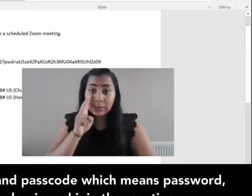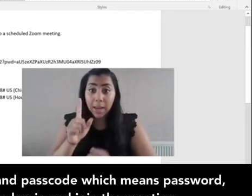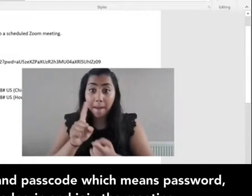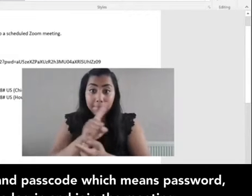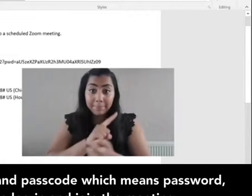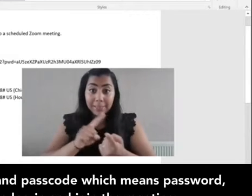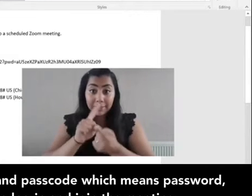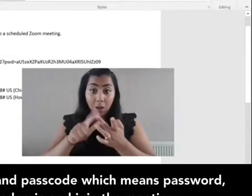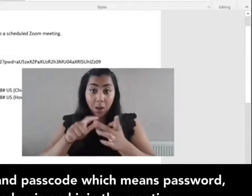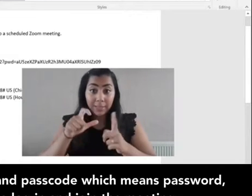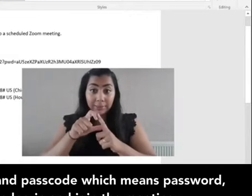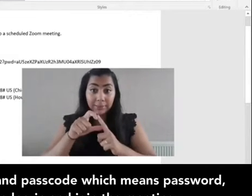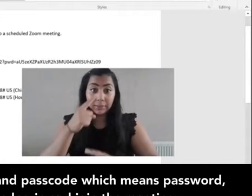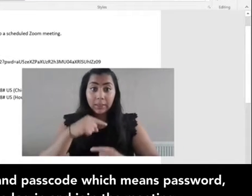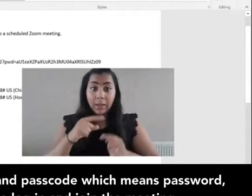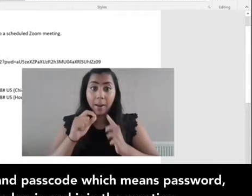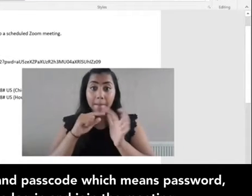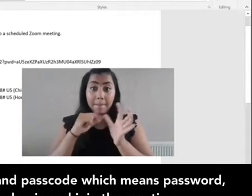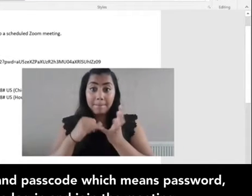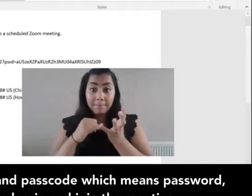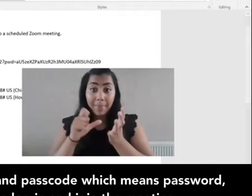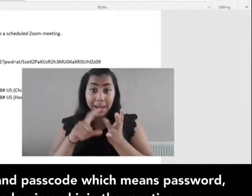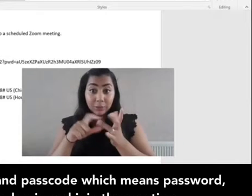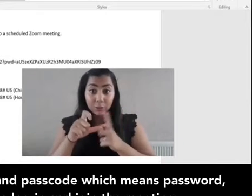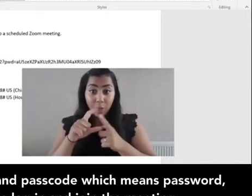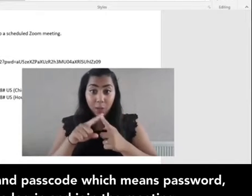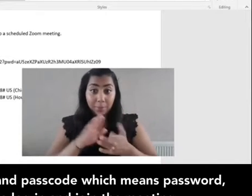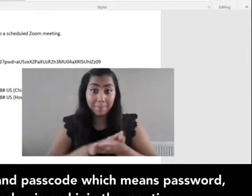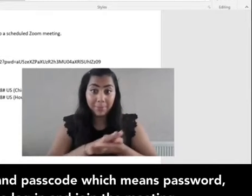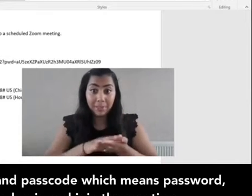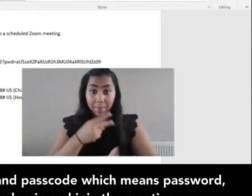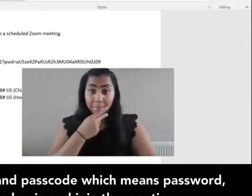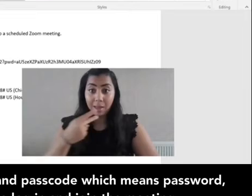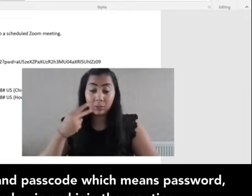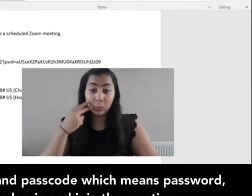You will find the meeting ID and passcode, which means password,